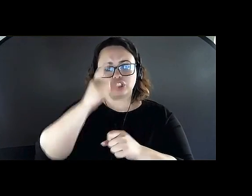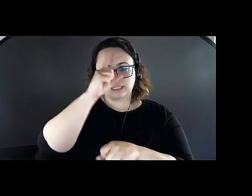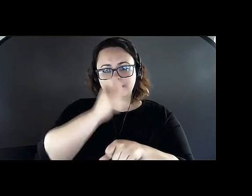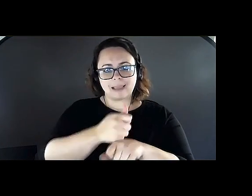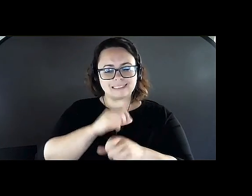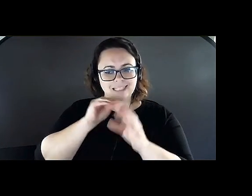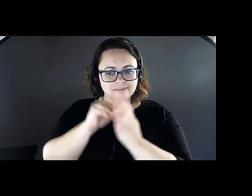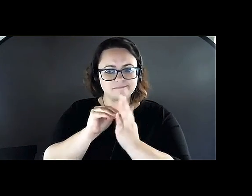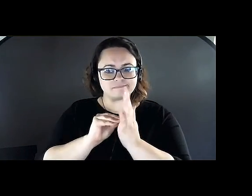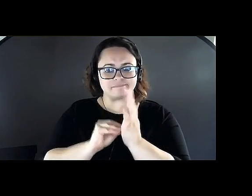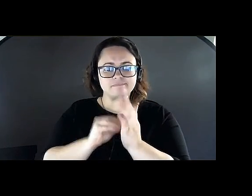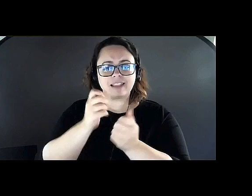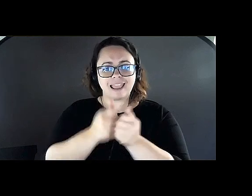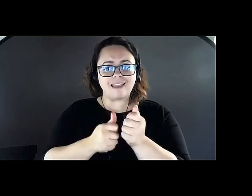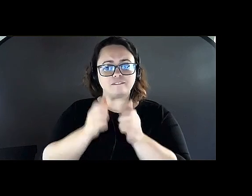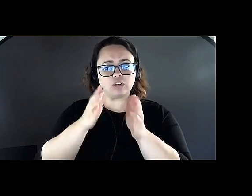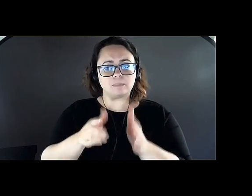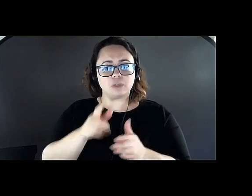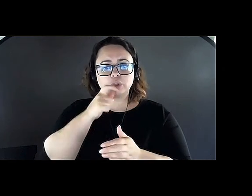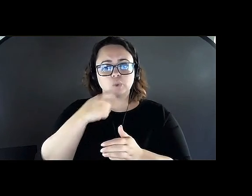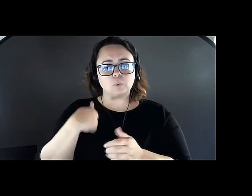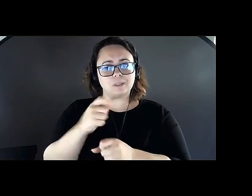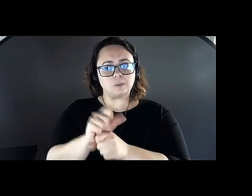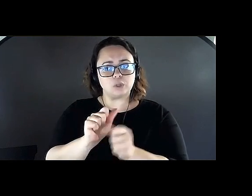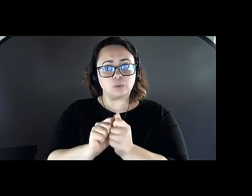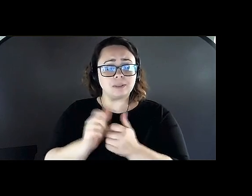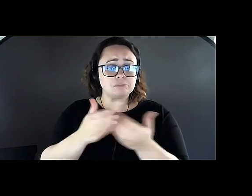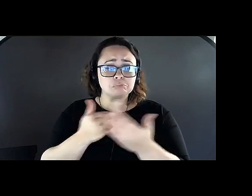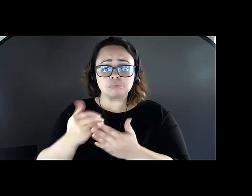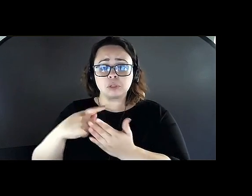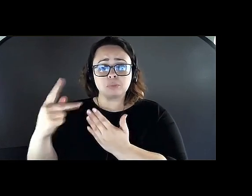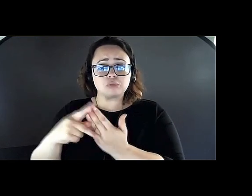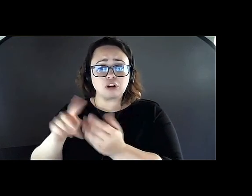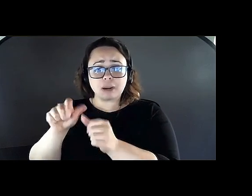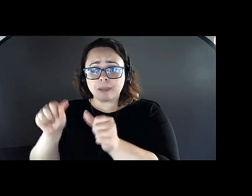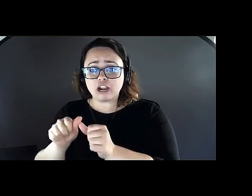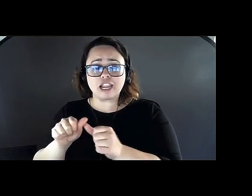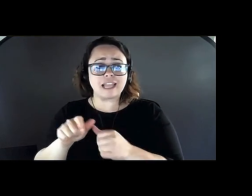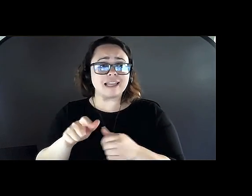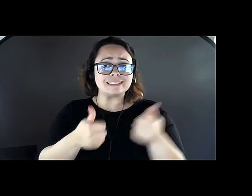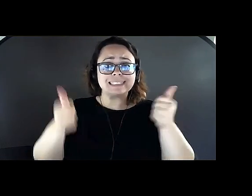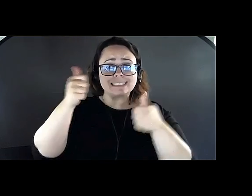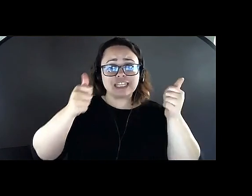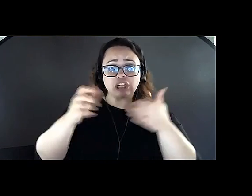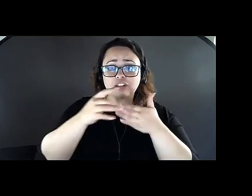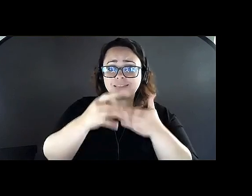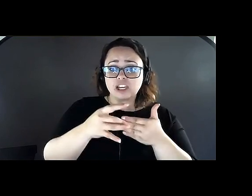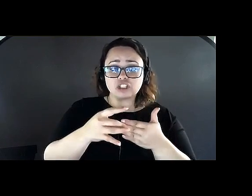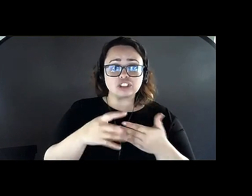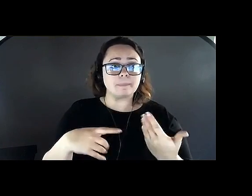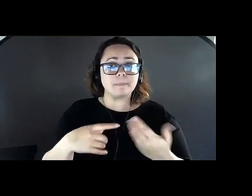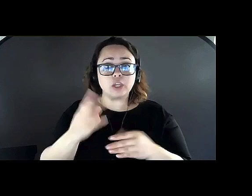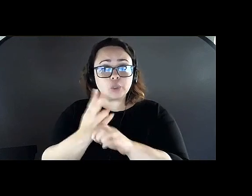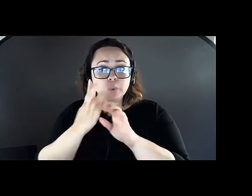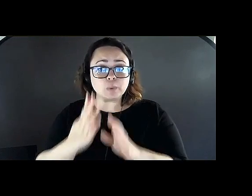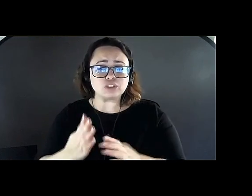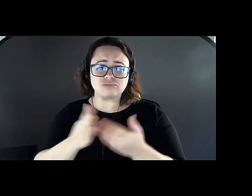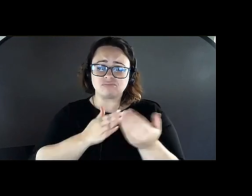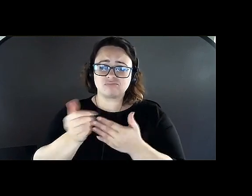mindset into every individual we collaborate with, whether it be your program areas, senior leadership, to your